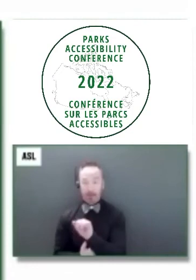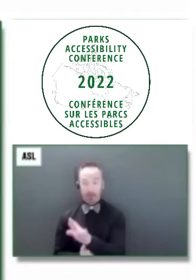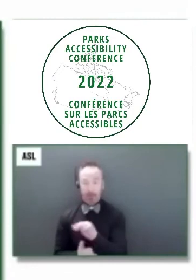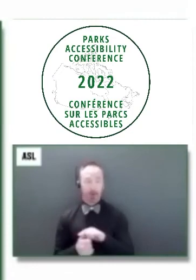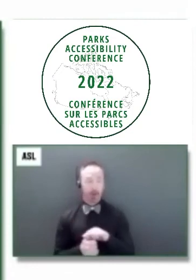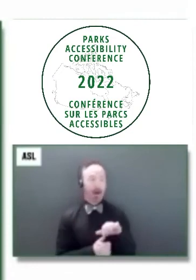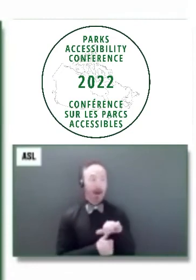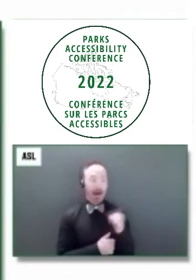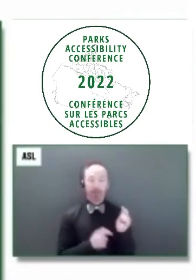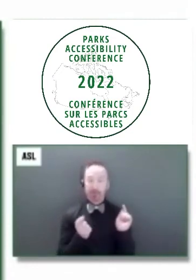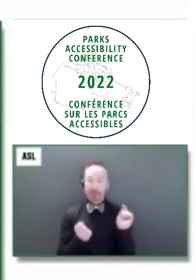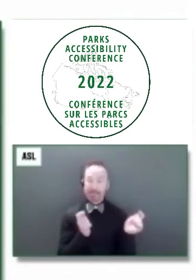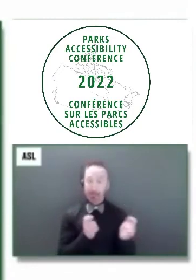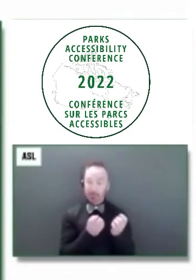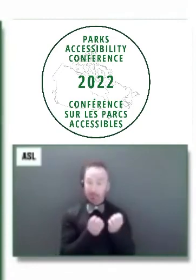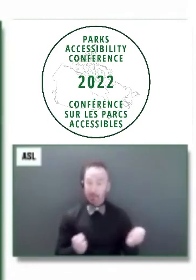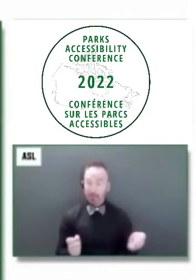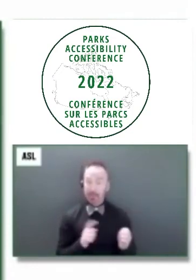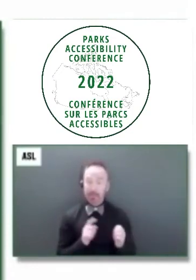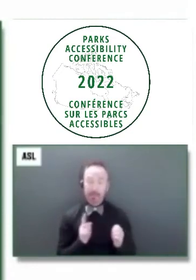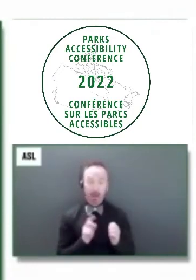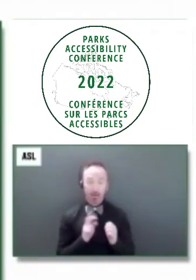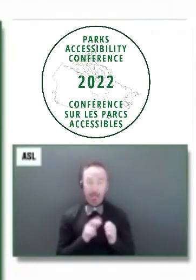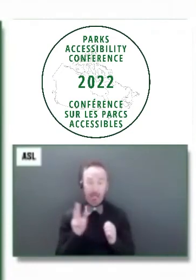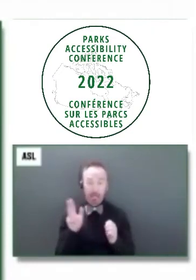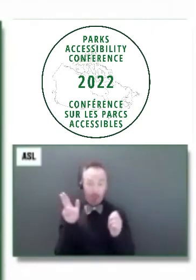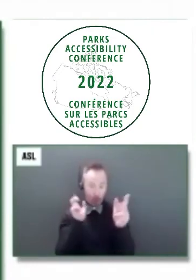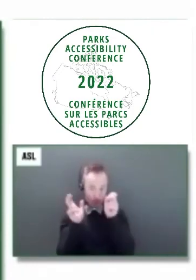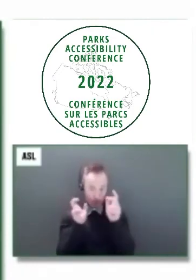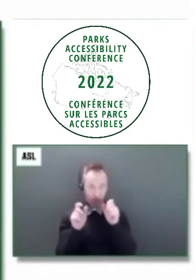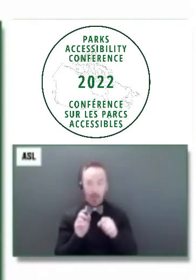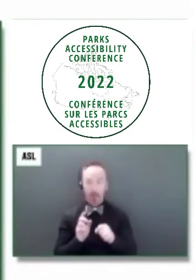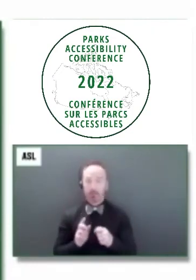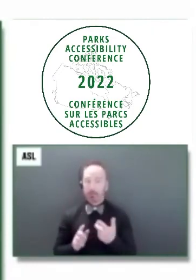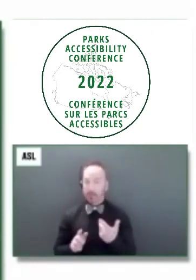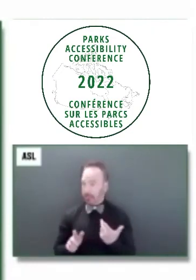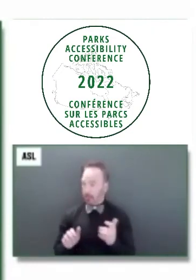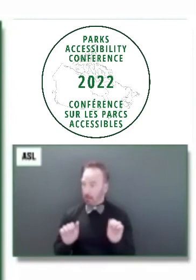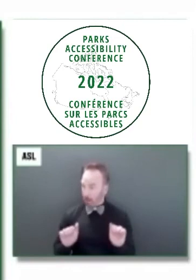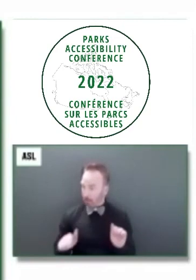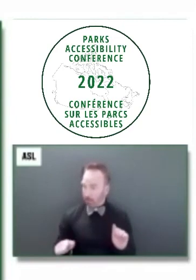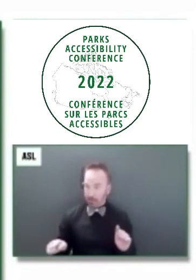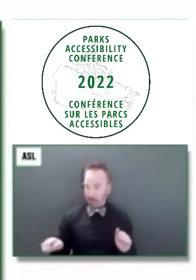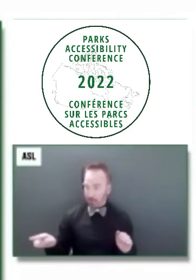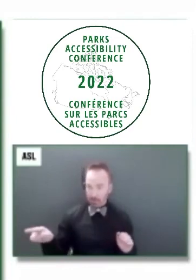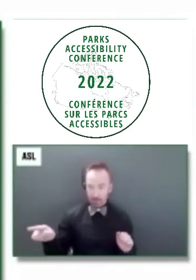offers similar abilities to get people with different needs what they want.